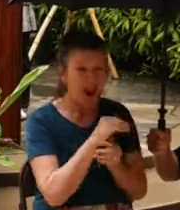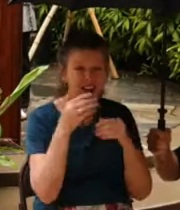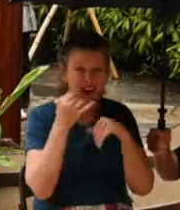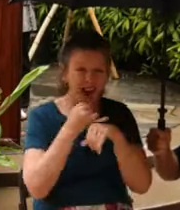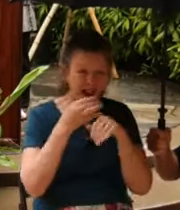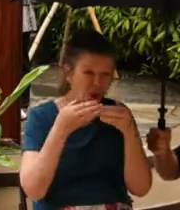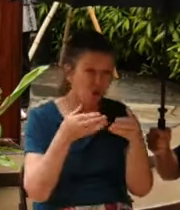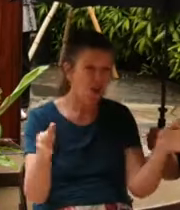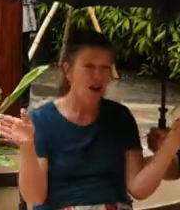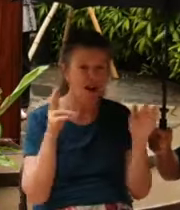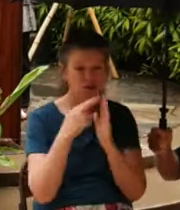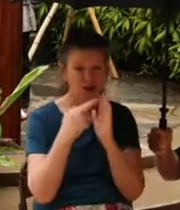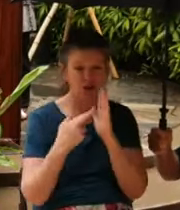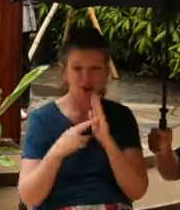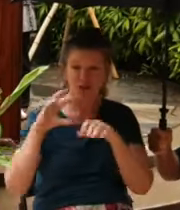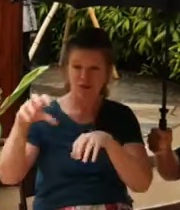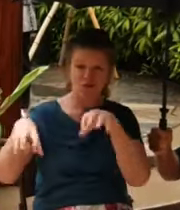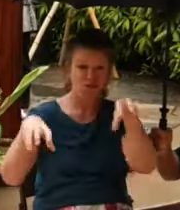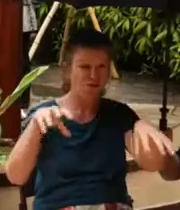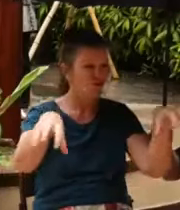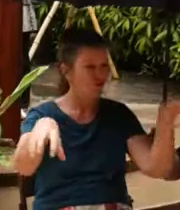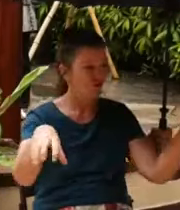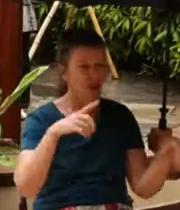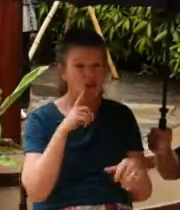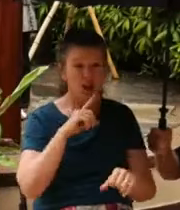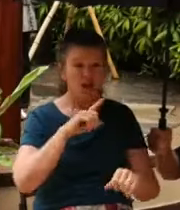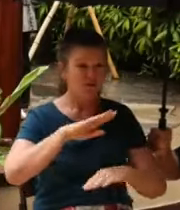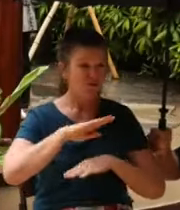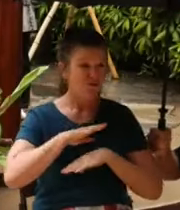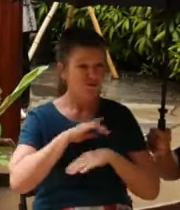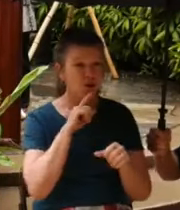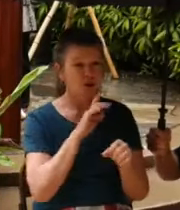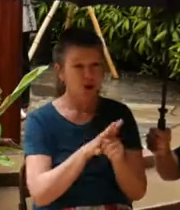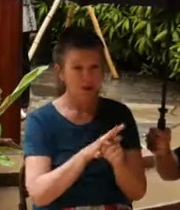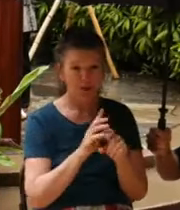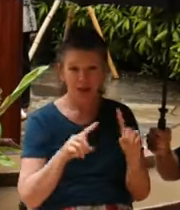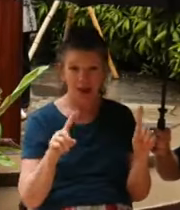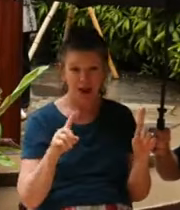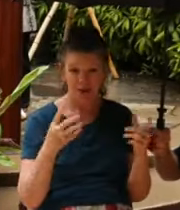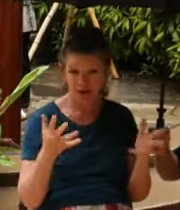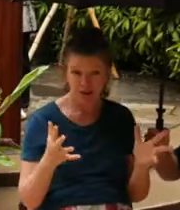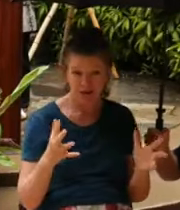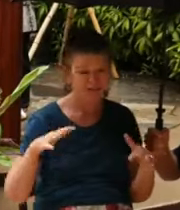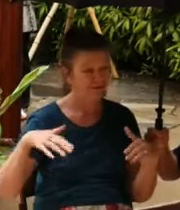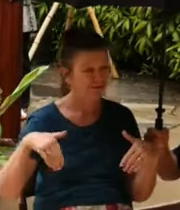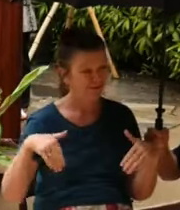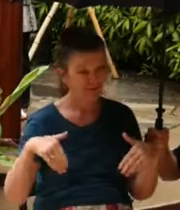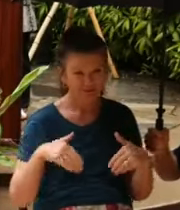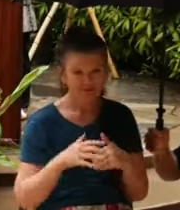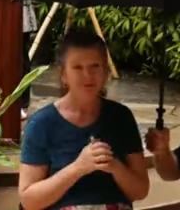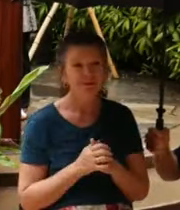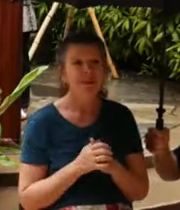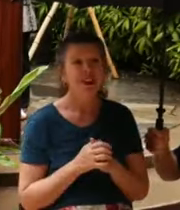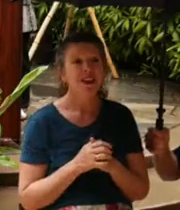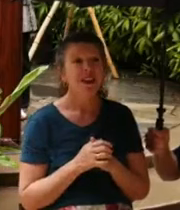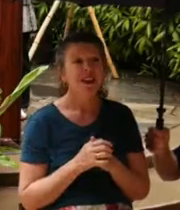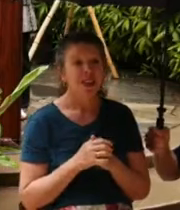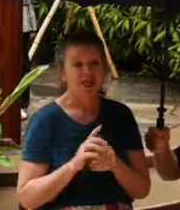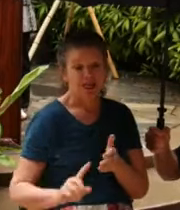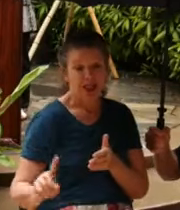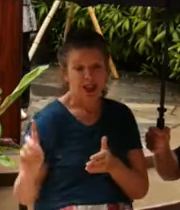registration kiosks, we have made good on that promise, but we are not done. Last week,